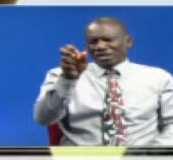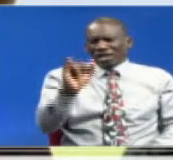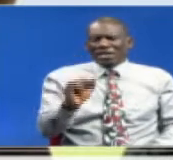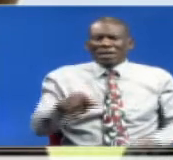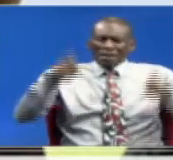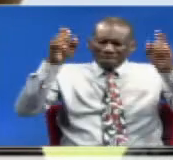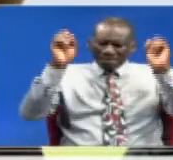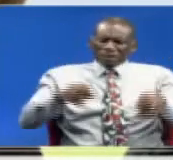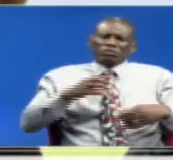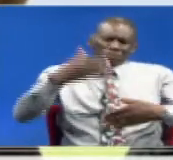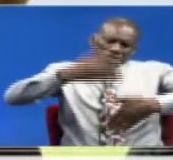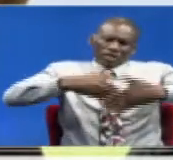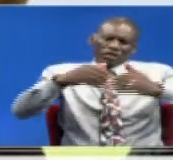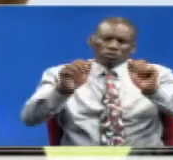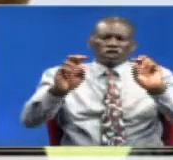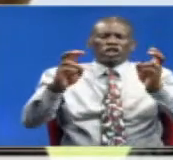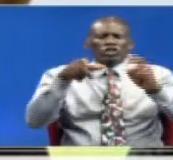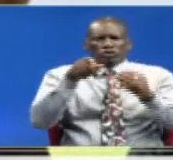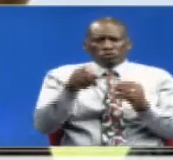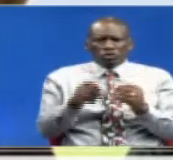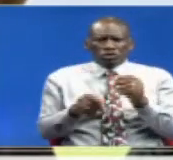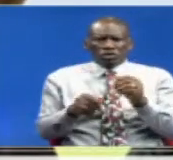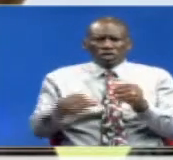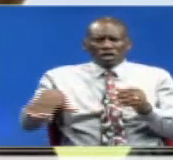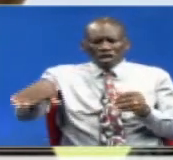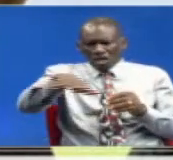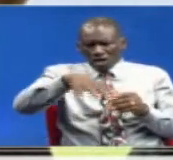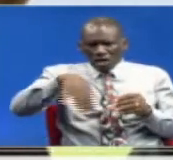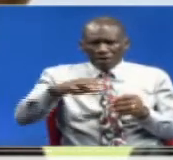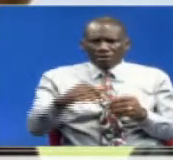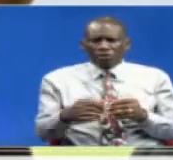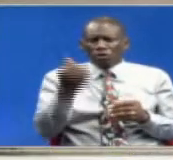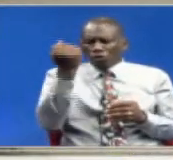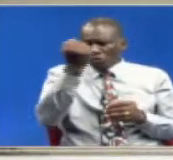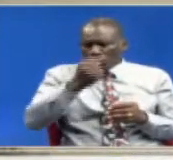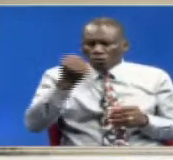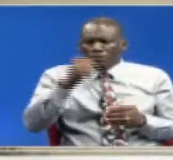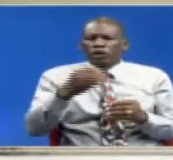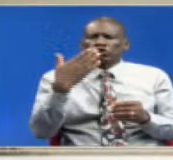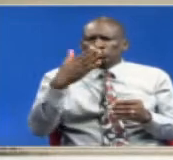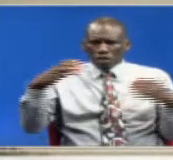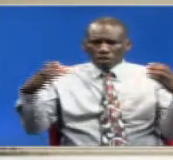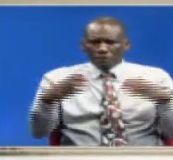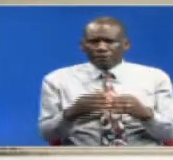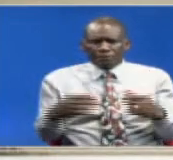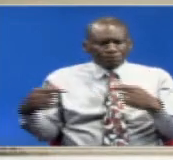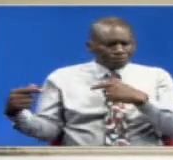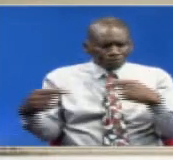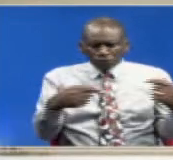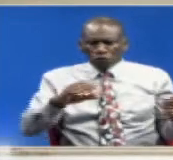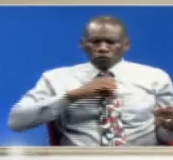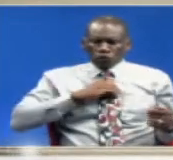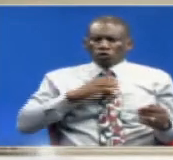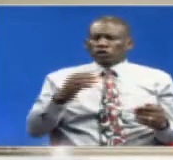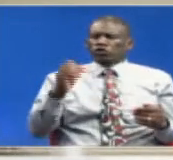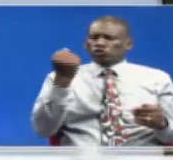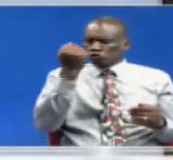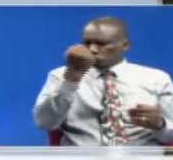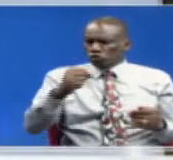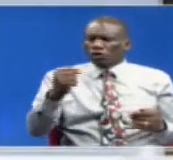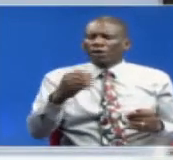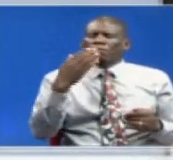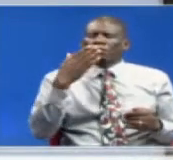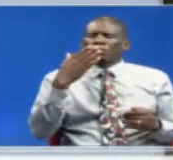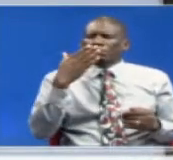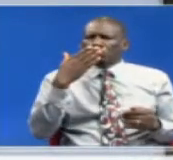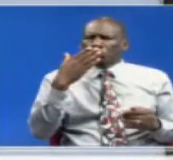the issues surrounding Mumias Sugar Company. The tussle for the ownership of Mumias Sugar Company, which was